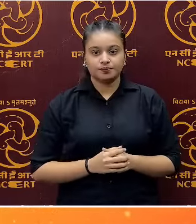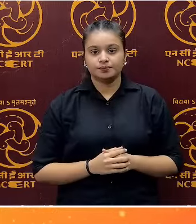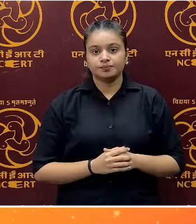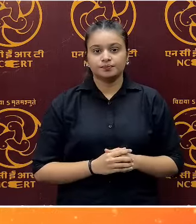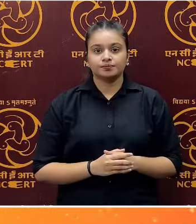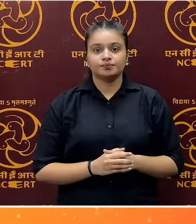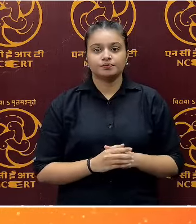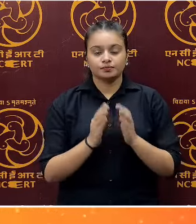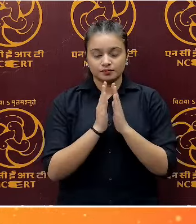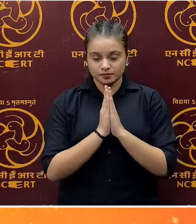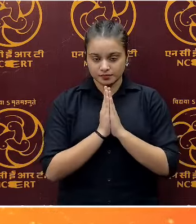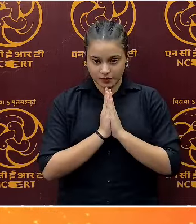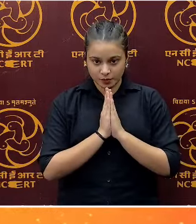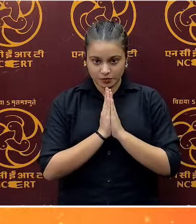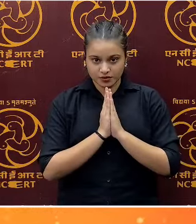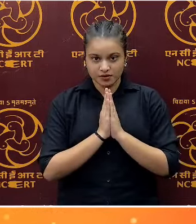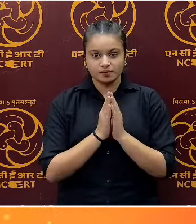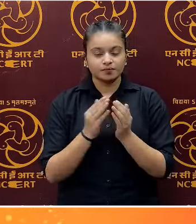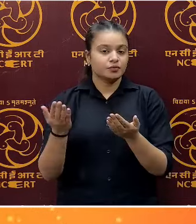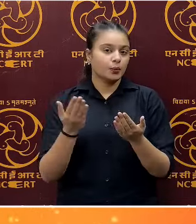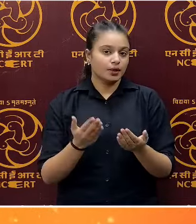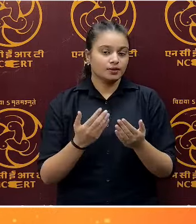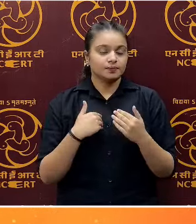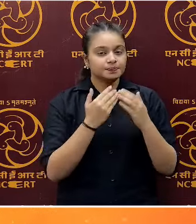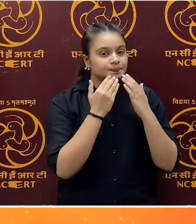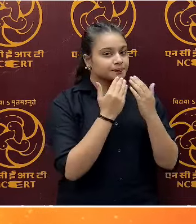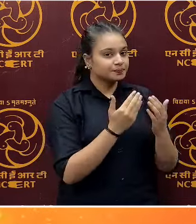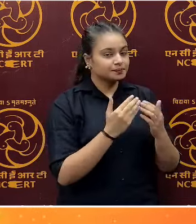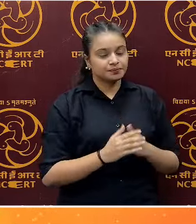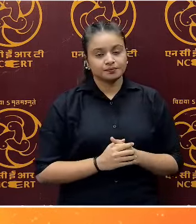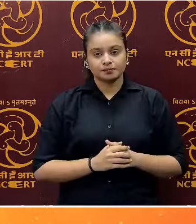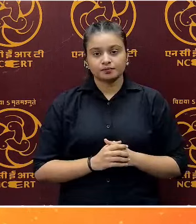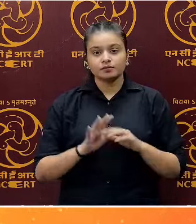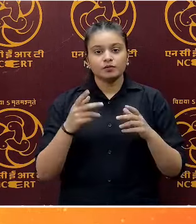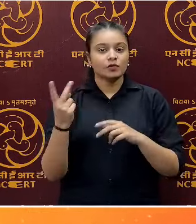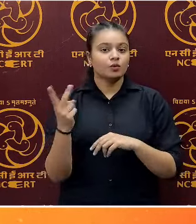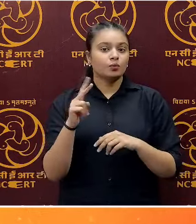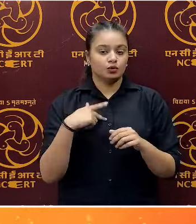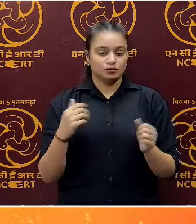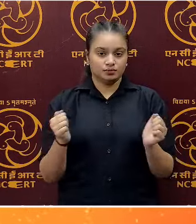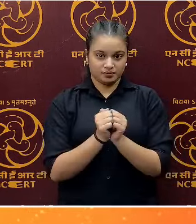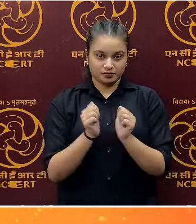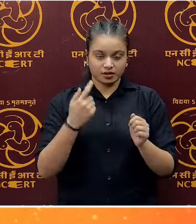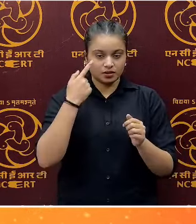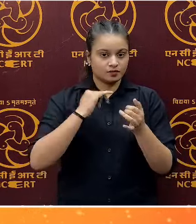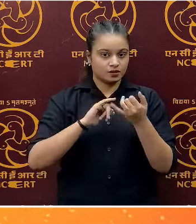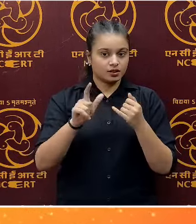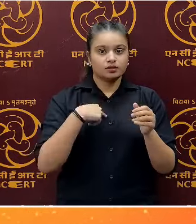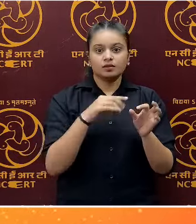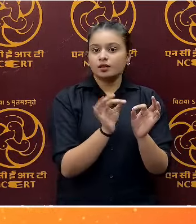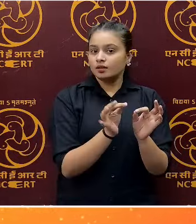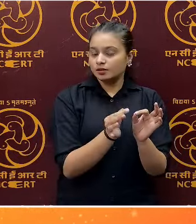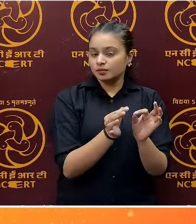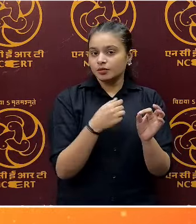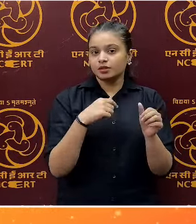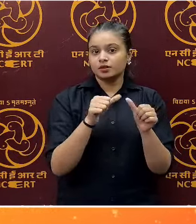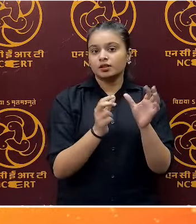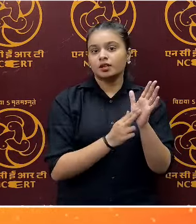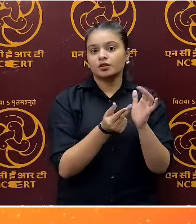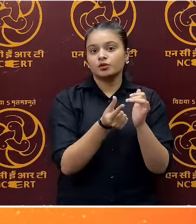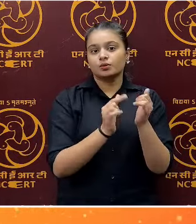Delhi. Ma'am, namaskar and very warm welcome to you. Thank you, ma'am. And we both are accompanied by our Indian Sign Language interpreter, Ms.